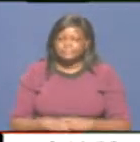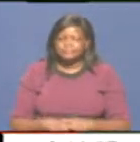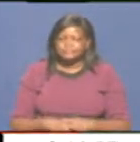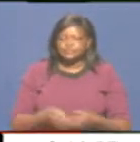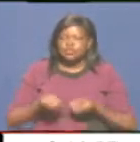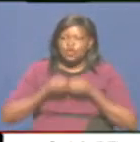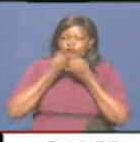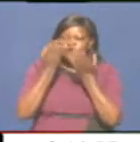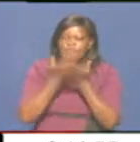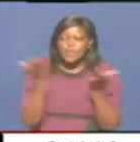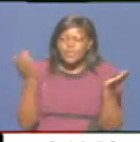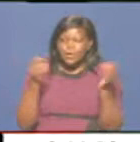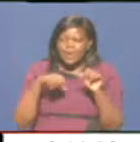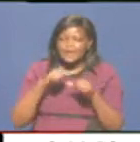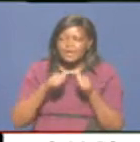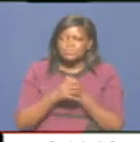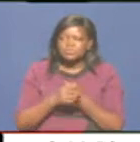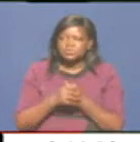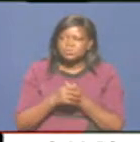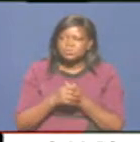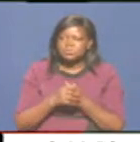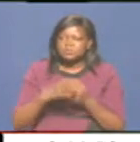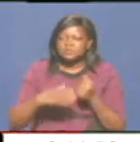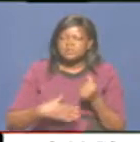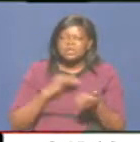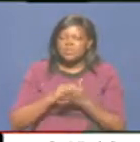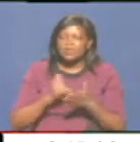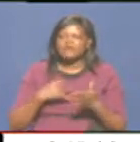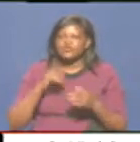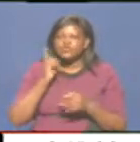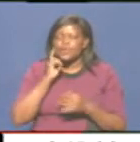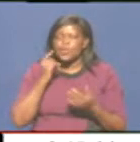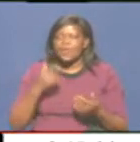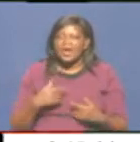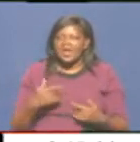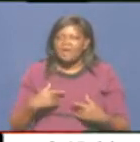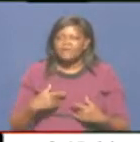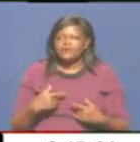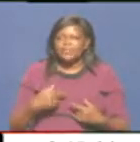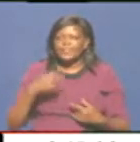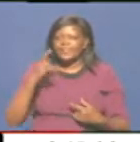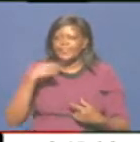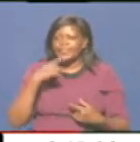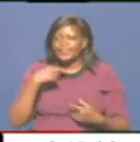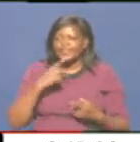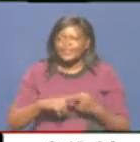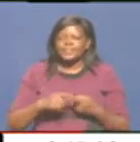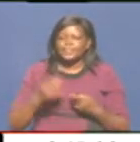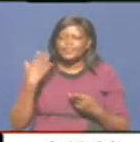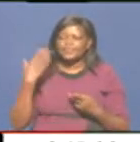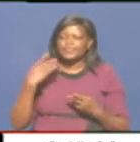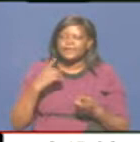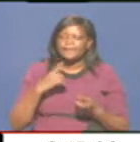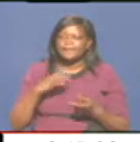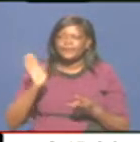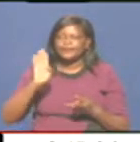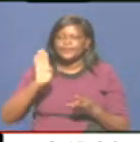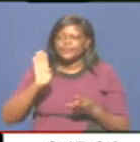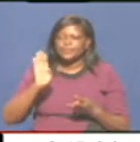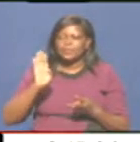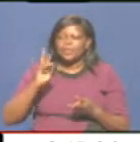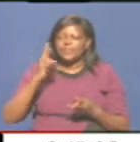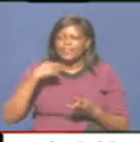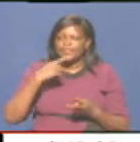about the caliber of guests we have tomorrow. There will be red, green, and blue. Red is